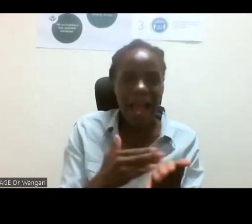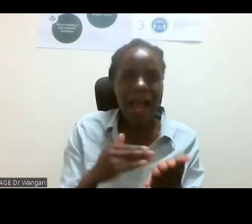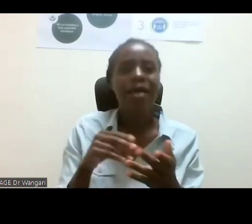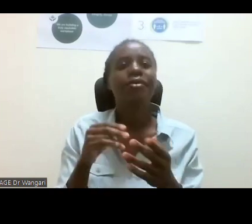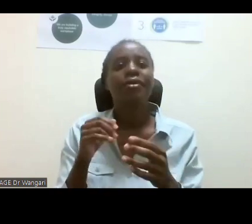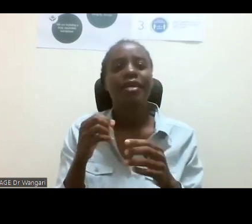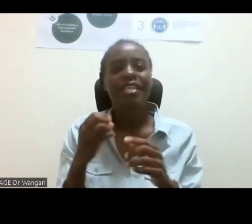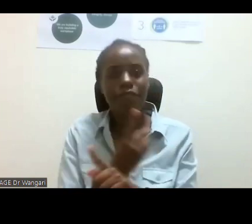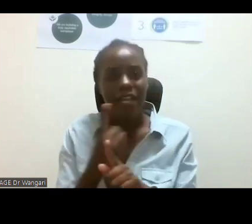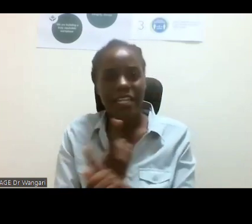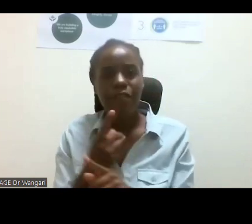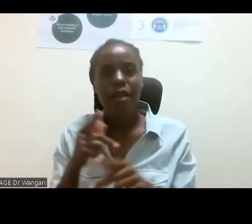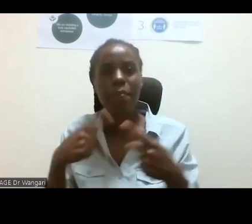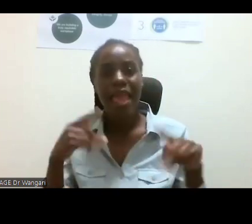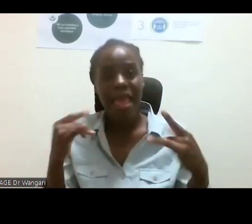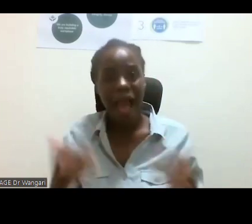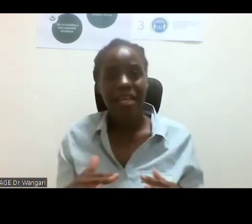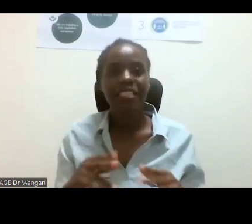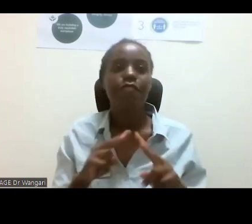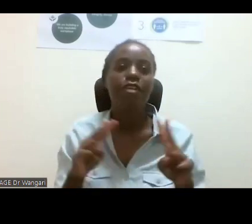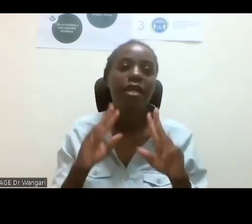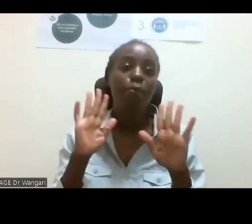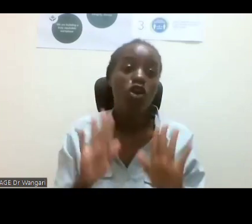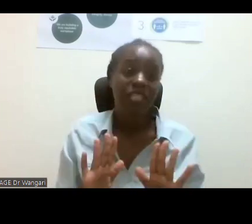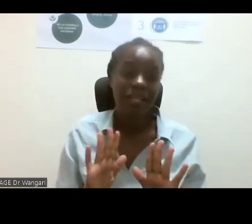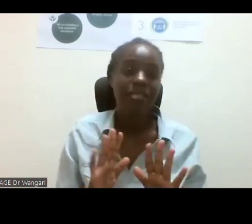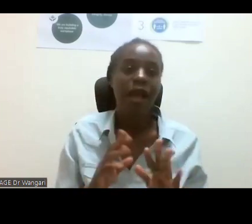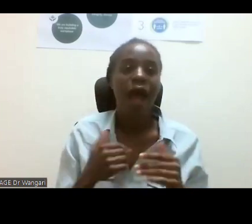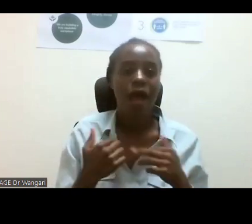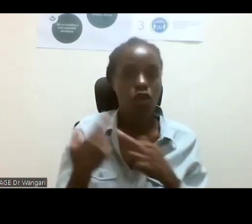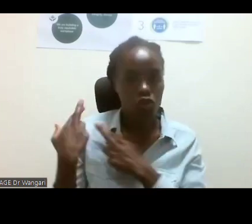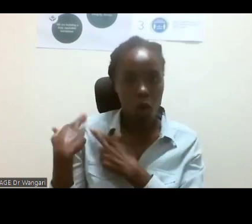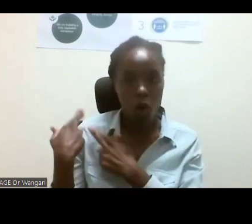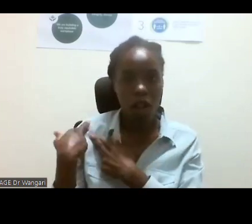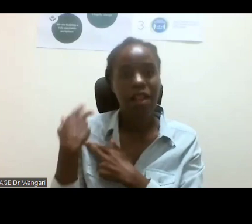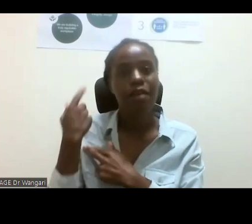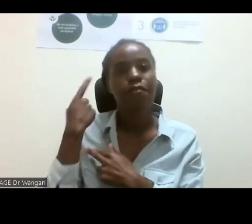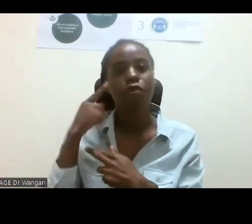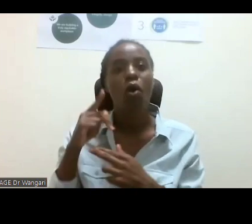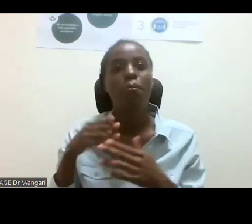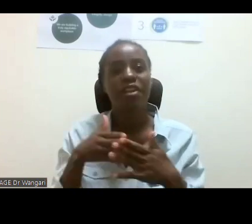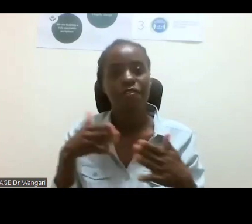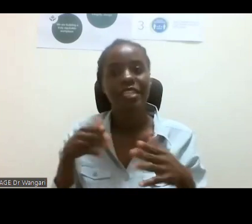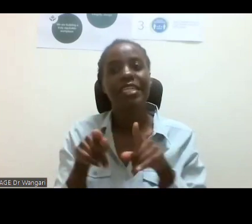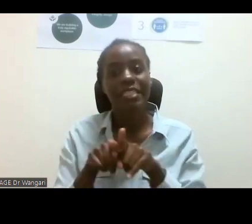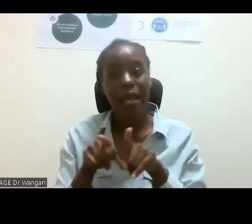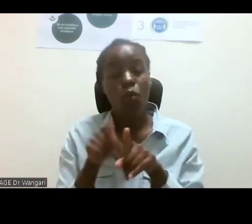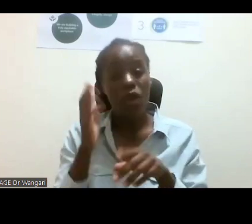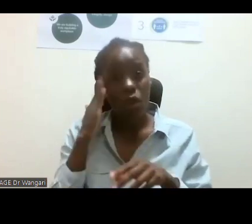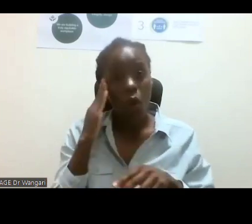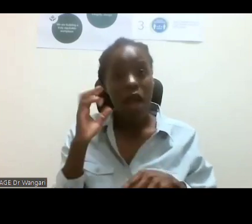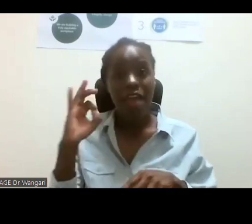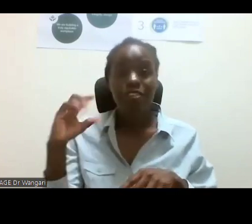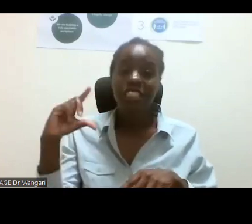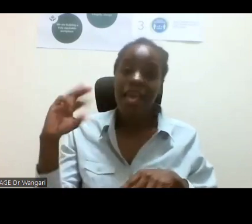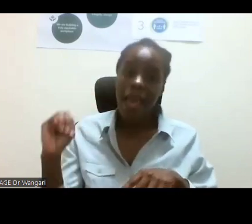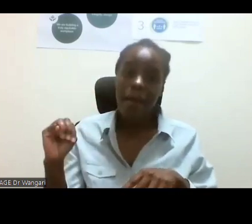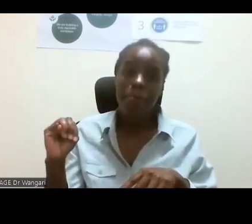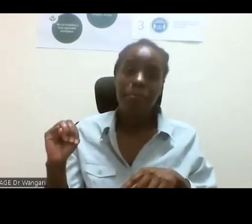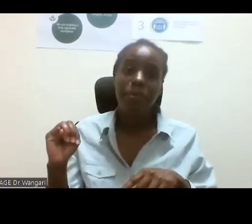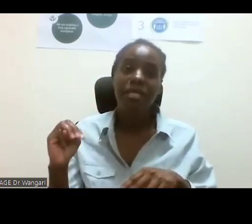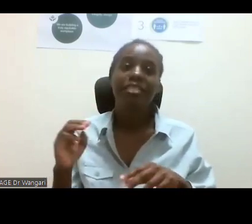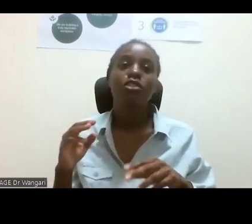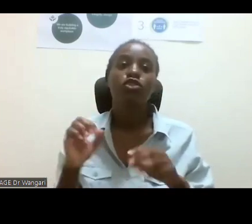the highest quality healthcare for girls and women living with FGMC, but also in preventing it from happening. FGMC is a social behavioral norm